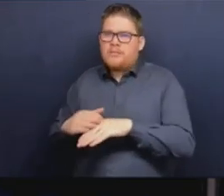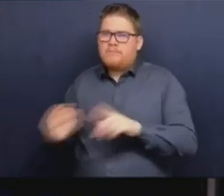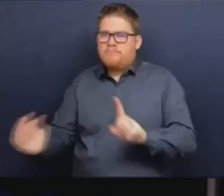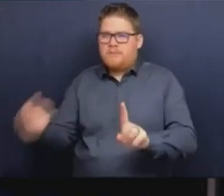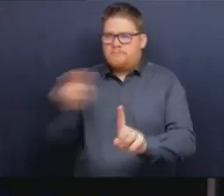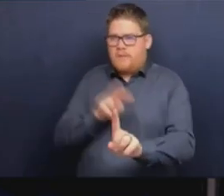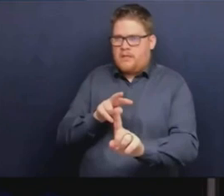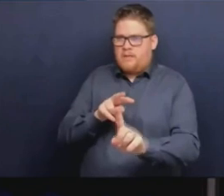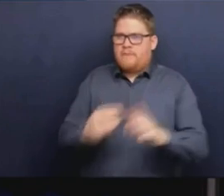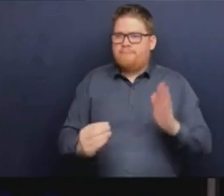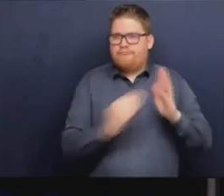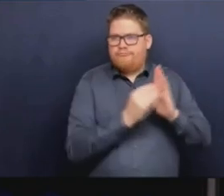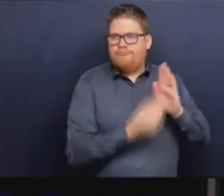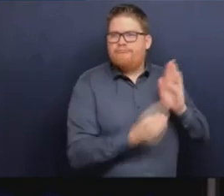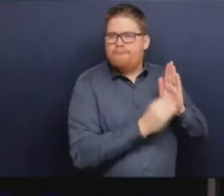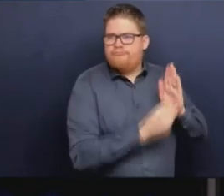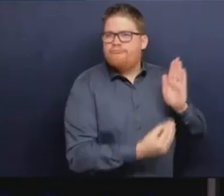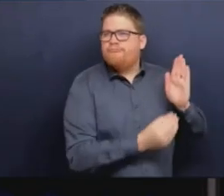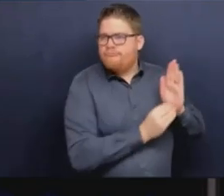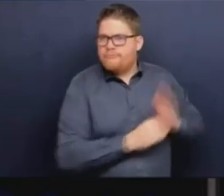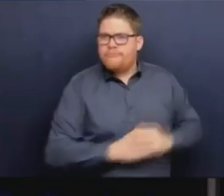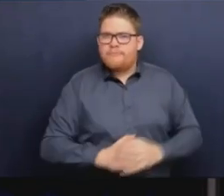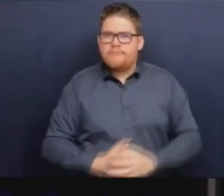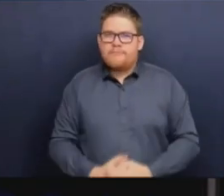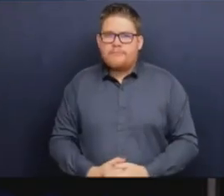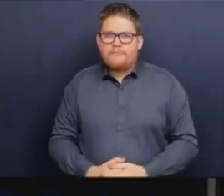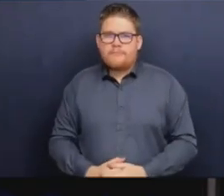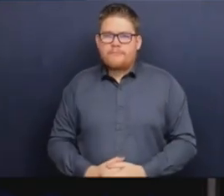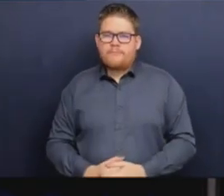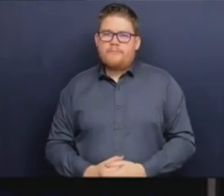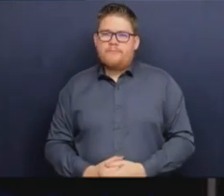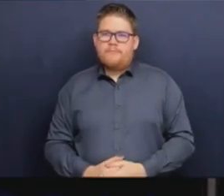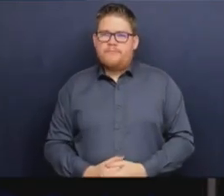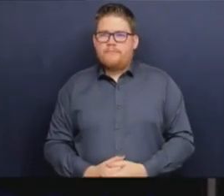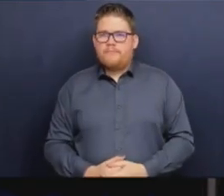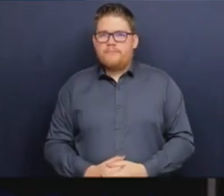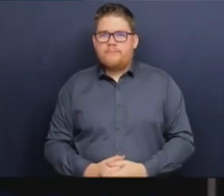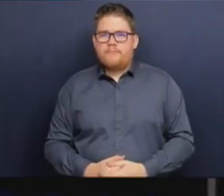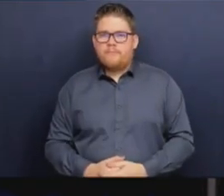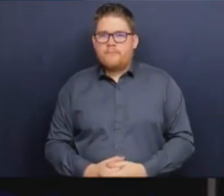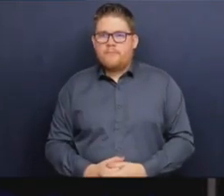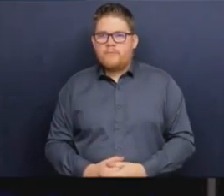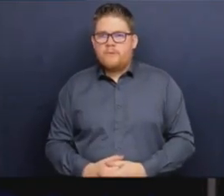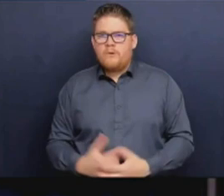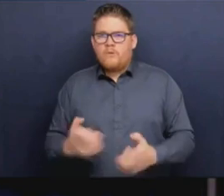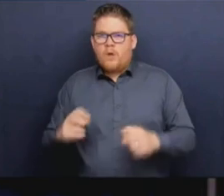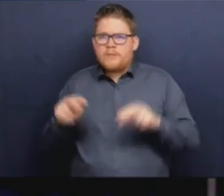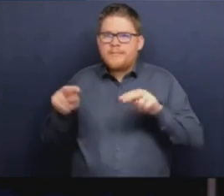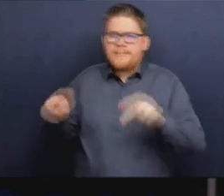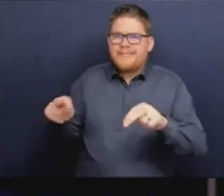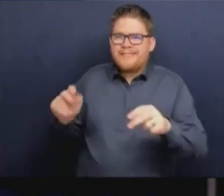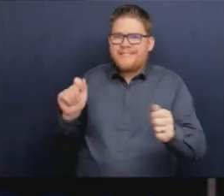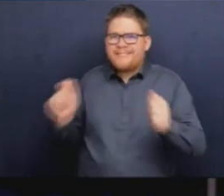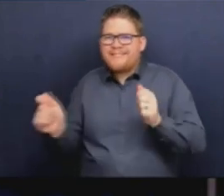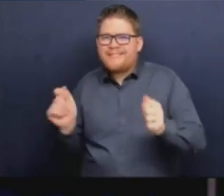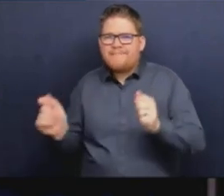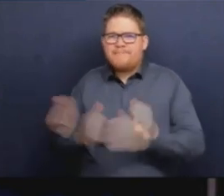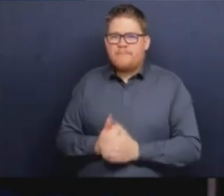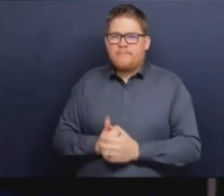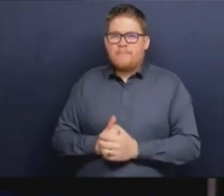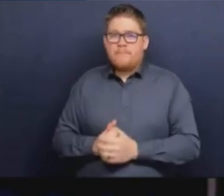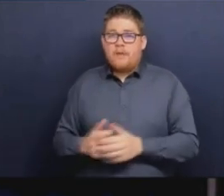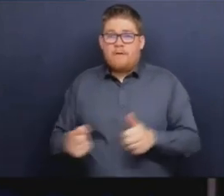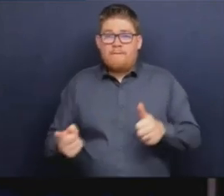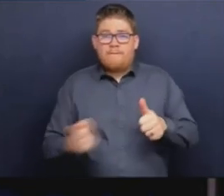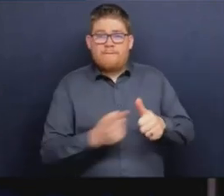into the policy work that is already happening. So we will start seeing the changes about this in the coming, especially after the first report, that we will see